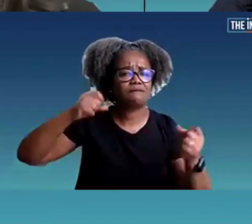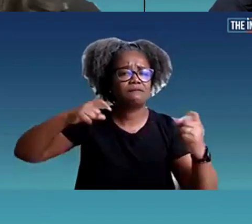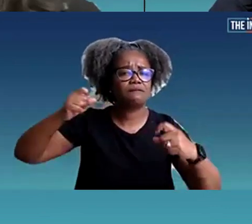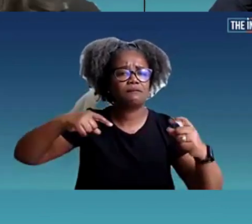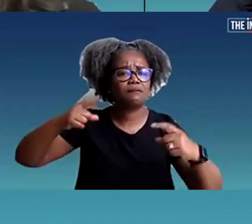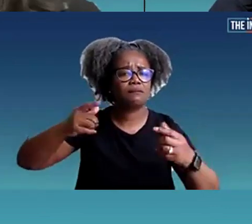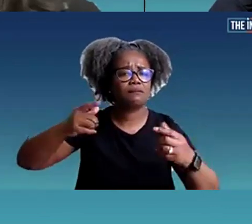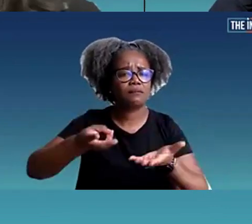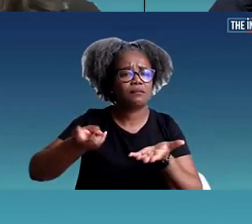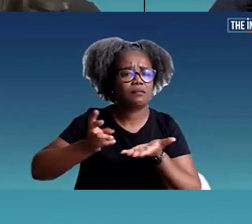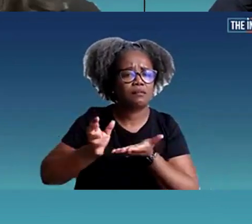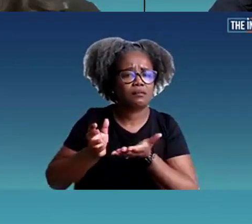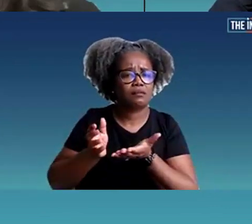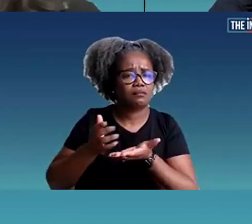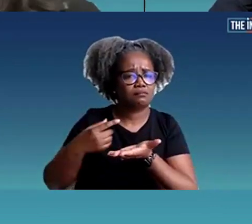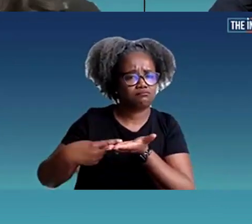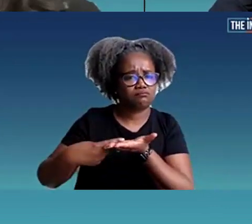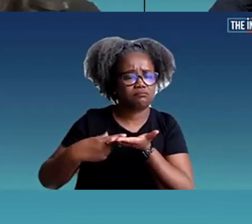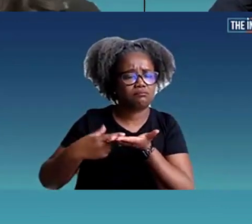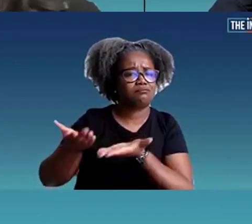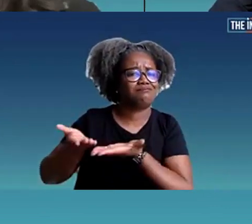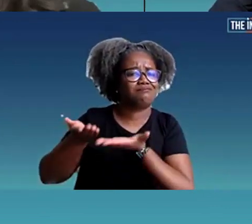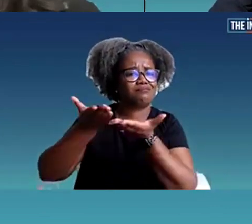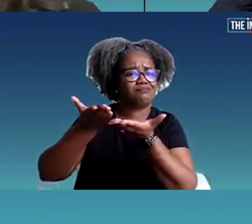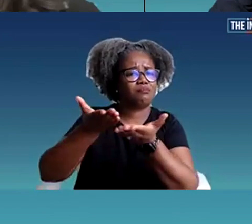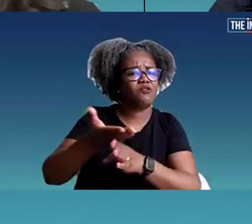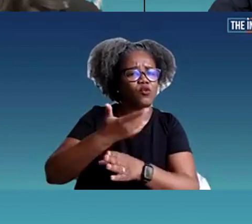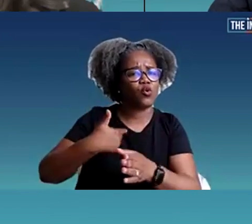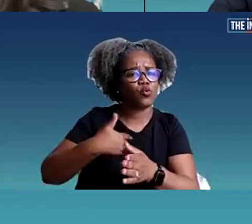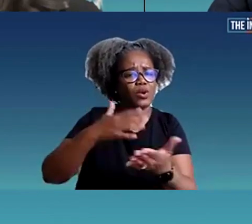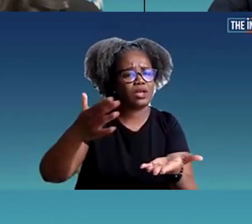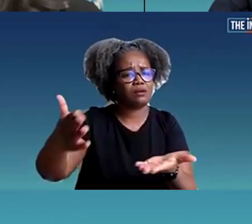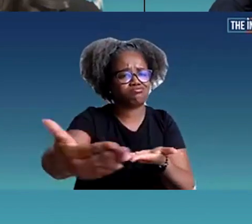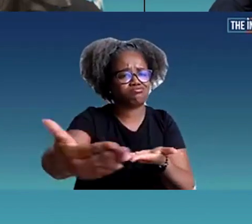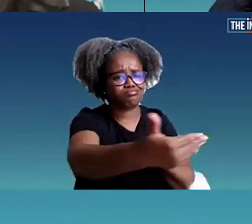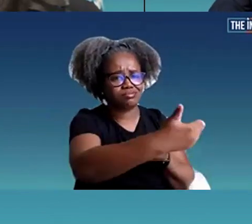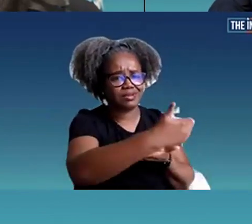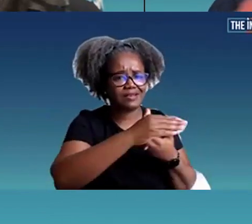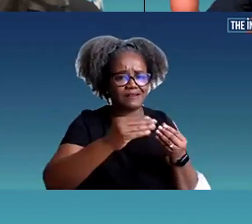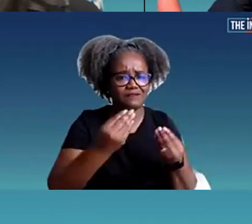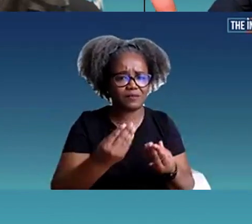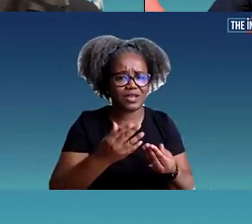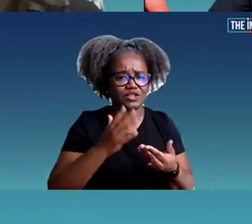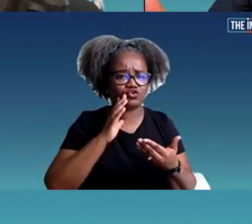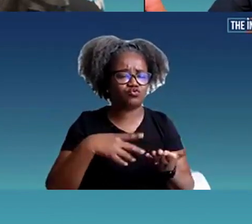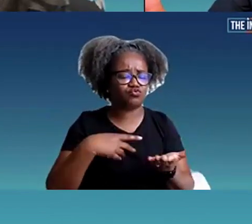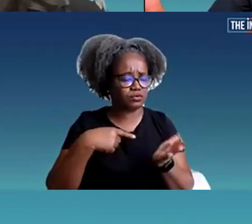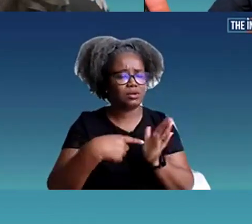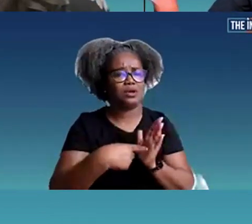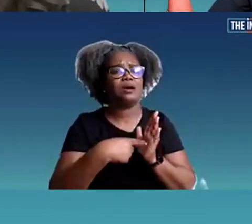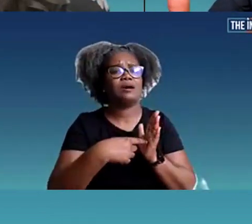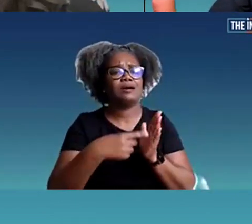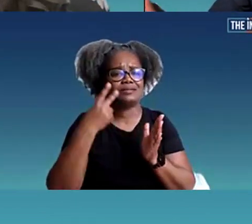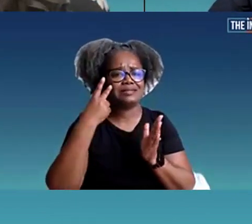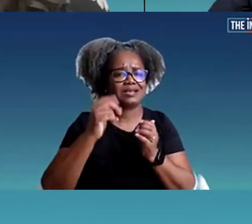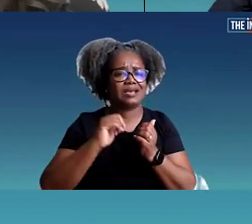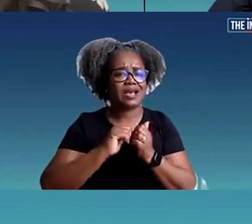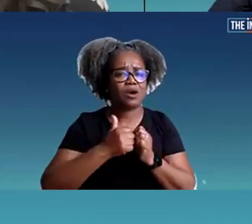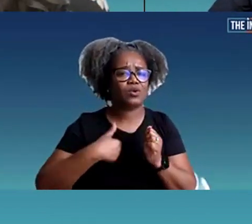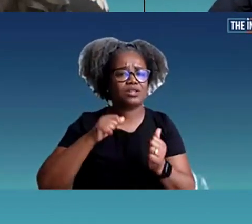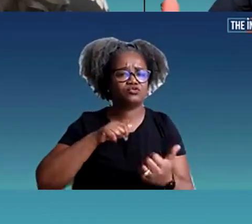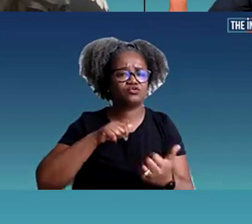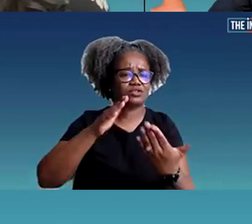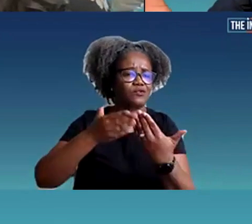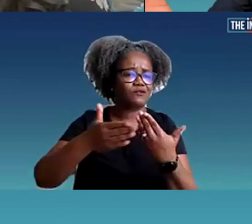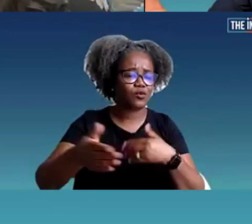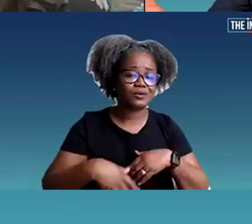to just go see what's available. That sort of thing. Very good. So Dawn, what would you recommend someone that gets started if they're starting